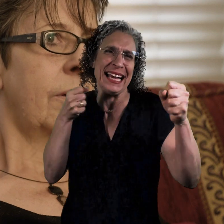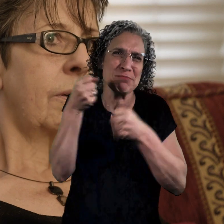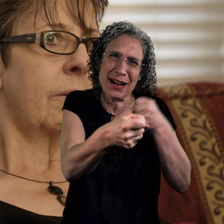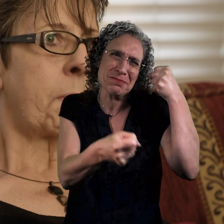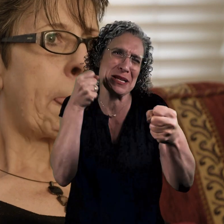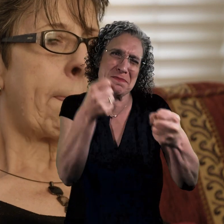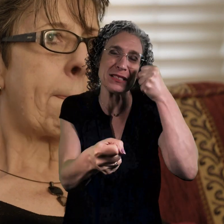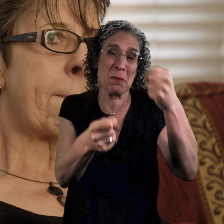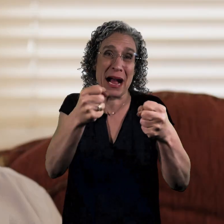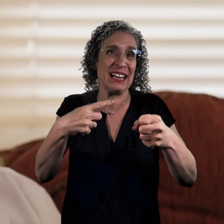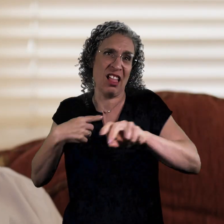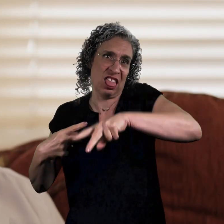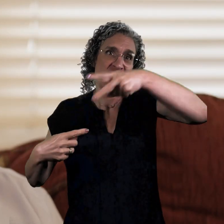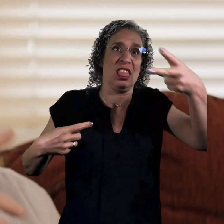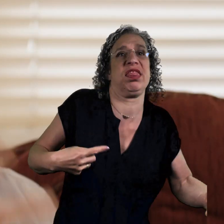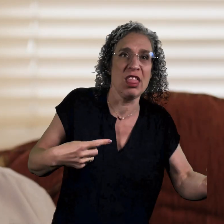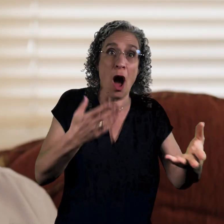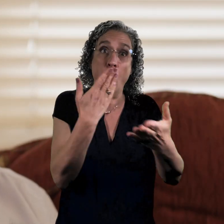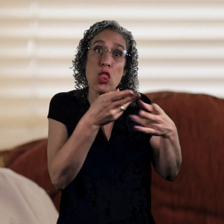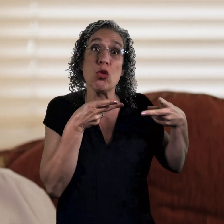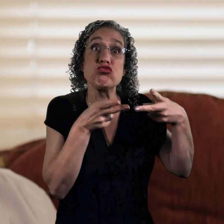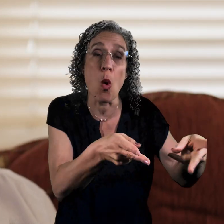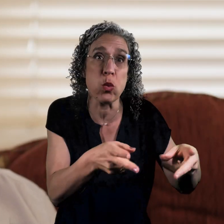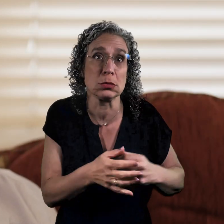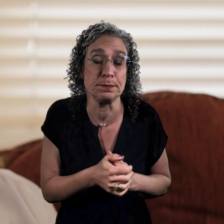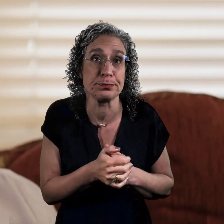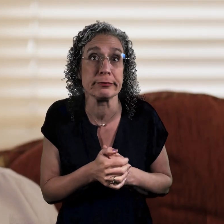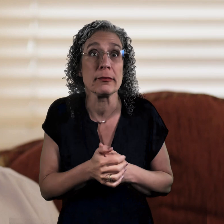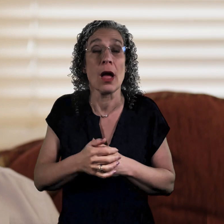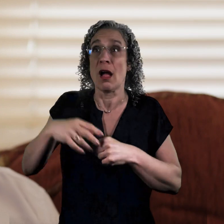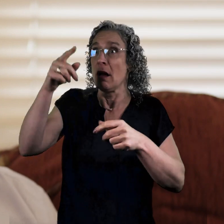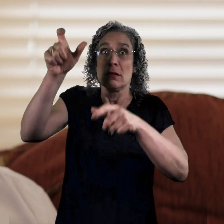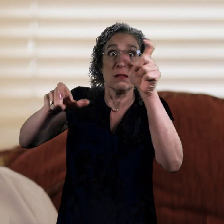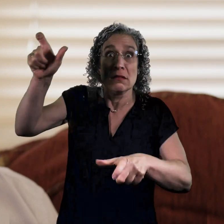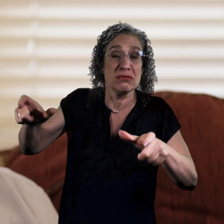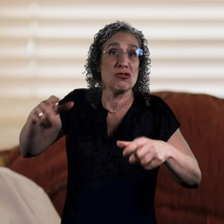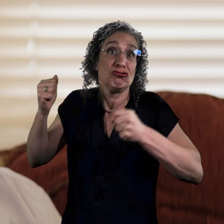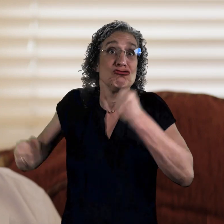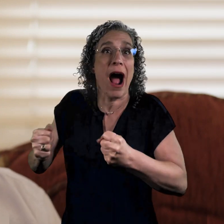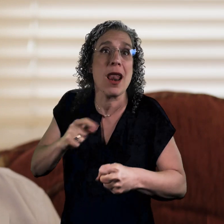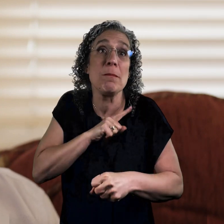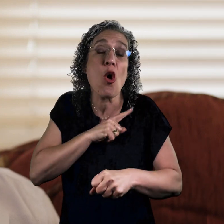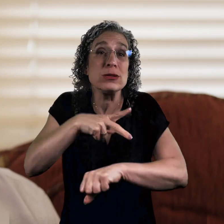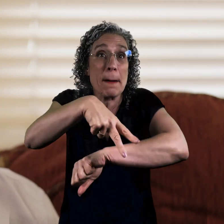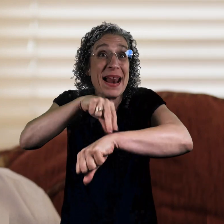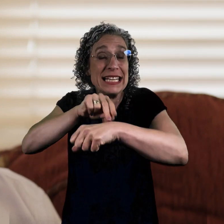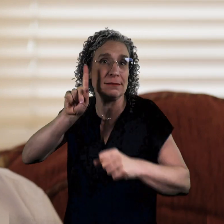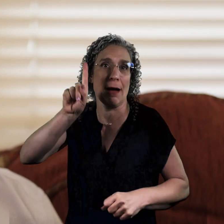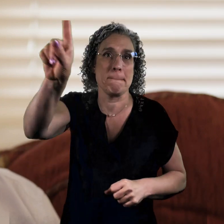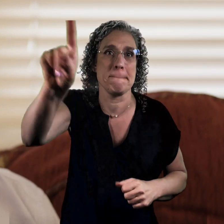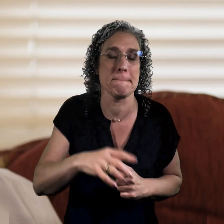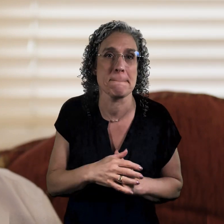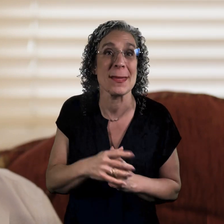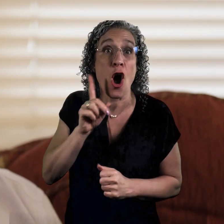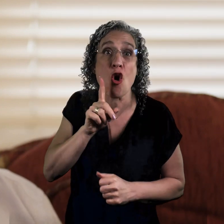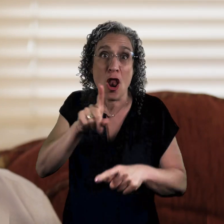head. Then a woman shouted the police are coming. They all started to run, and the girl went to get Chris out the road, and the oldest